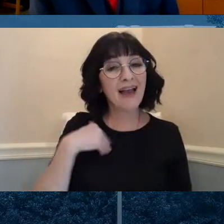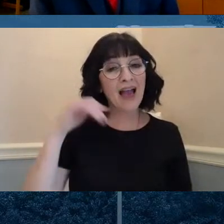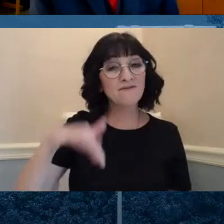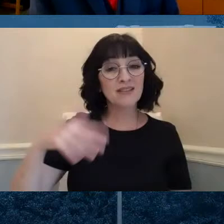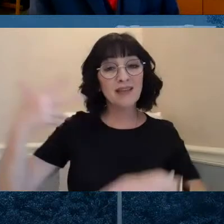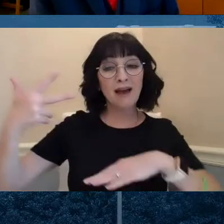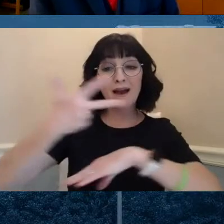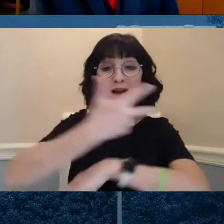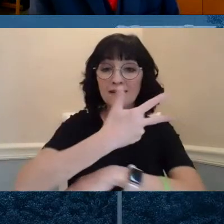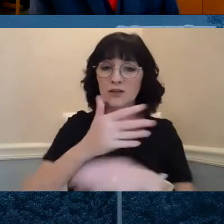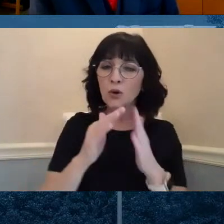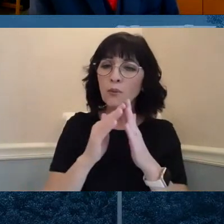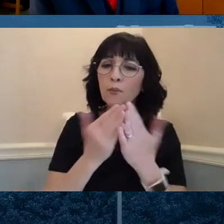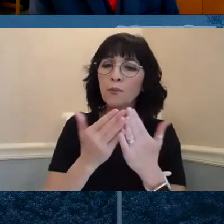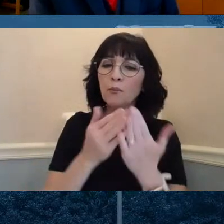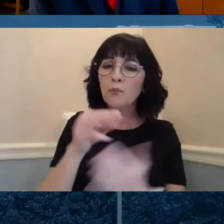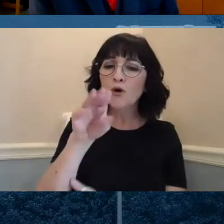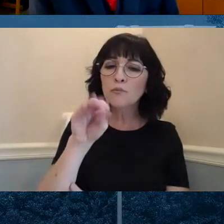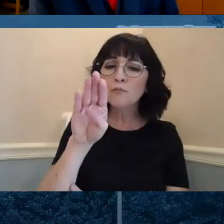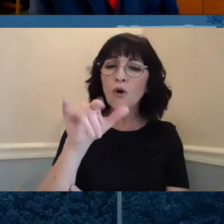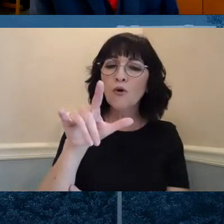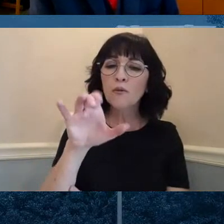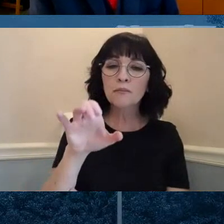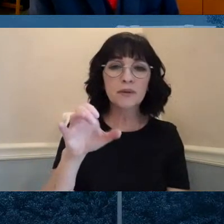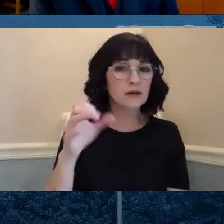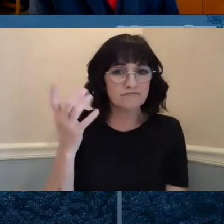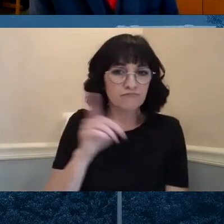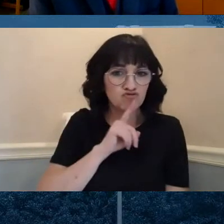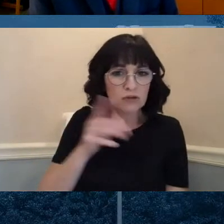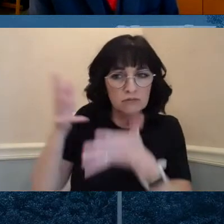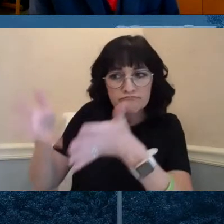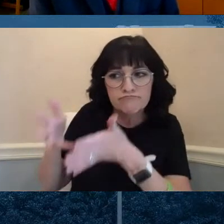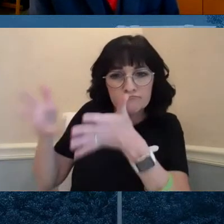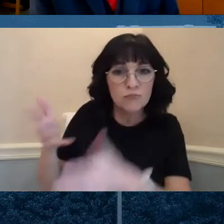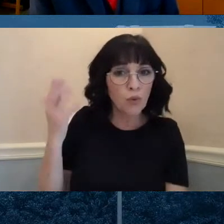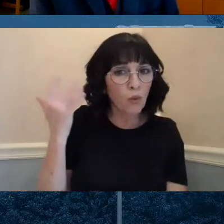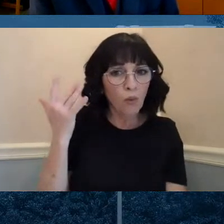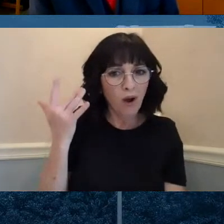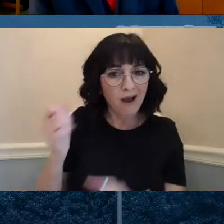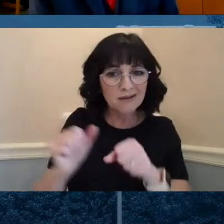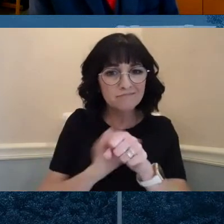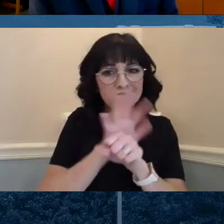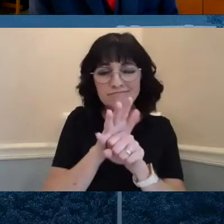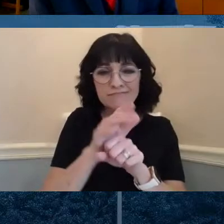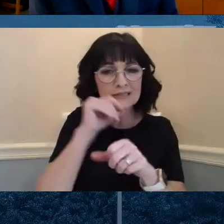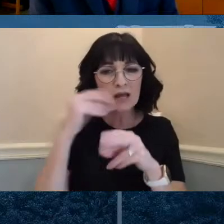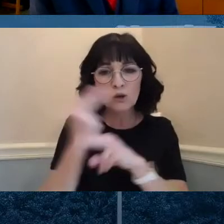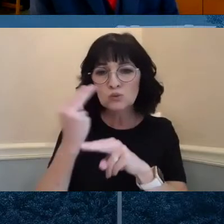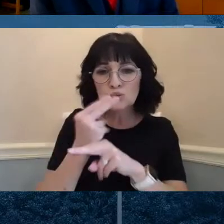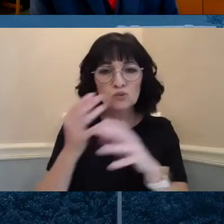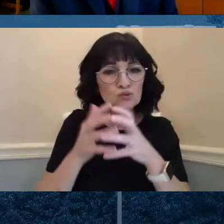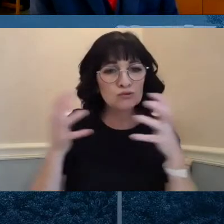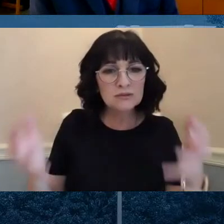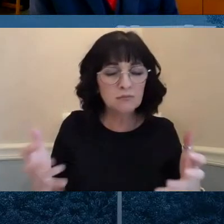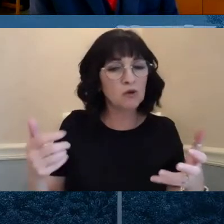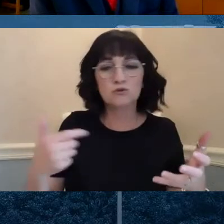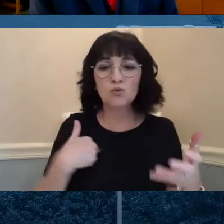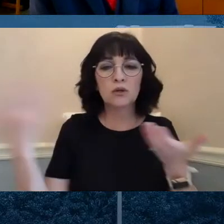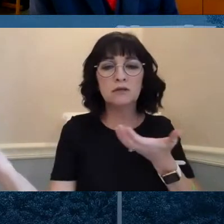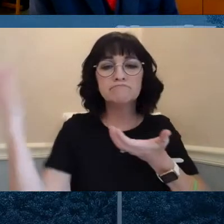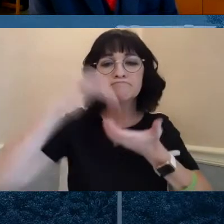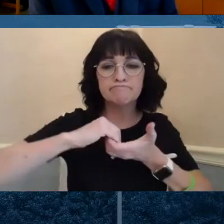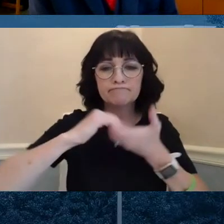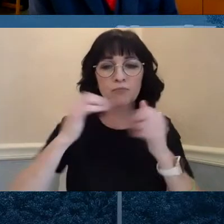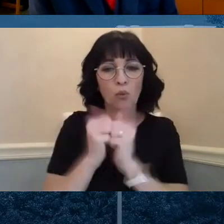sitting unused because of the pandemic. We partnered with them and, of course, our Sussex County Emergency Management,